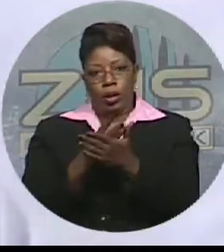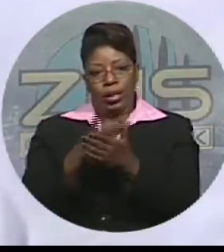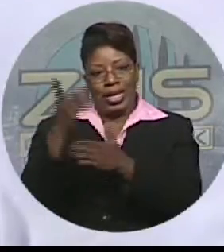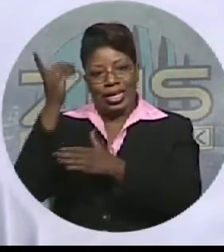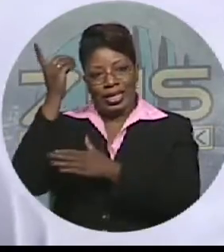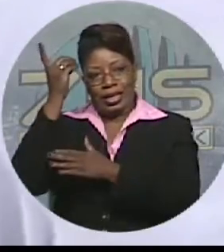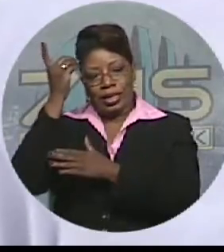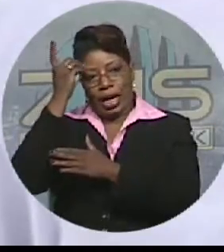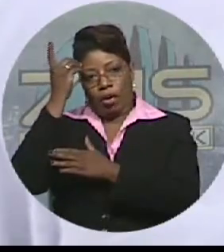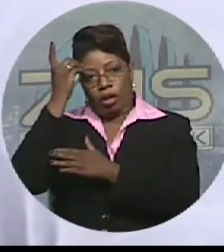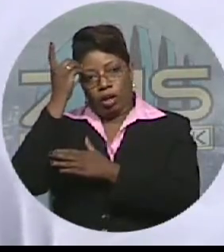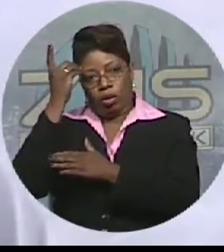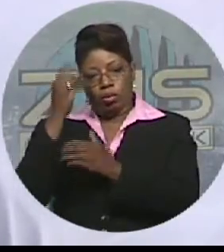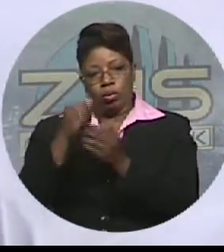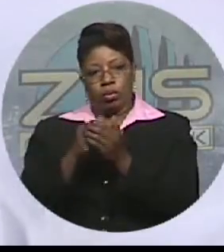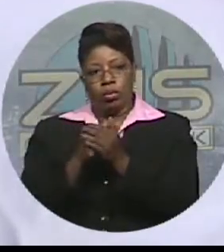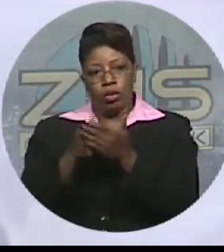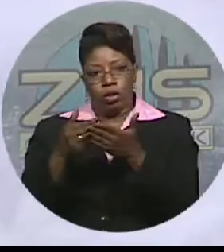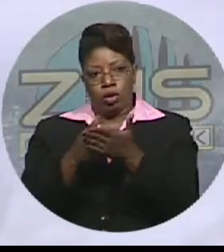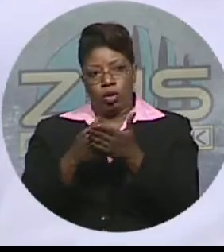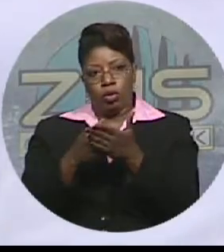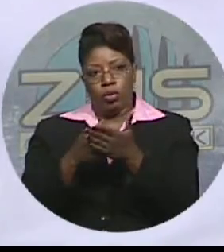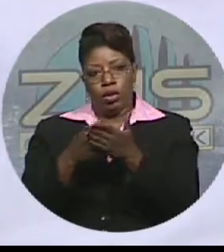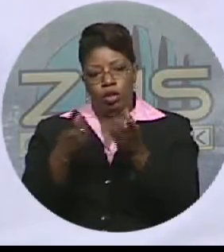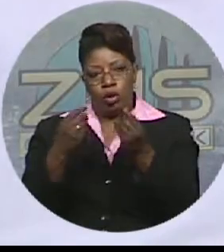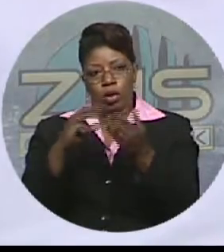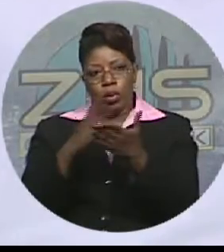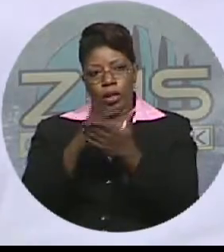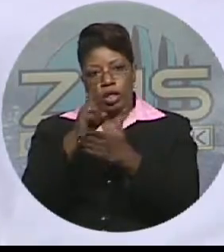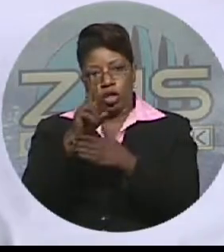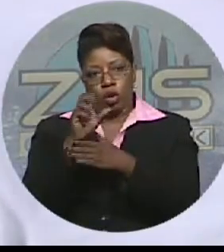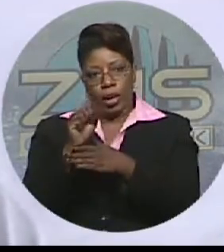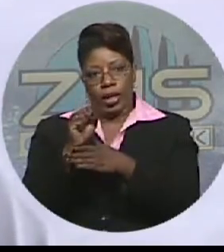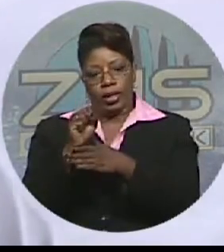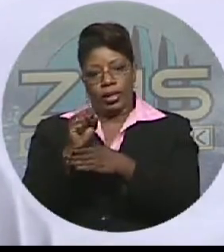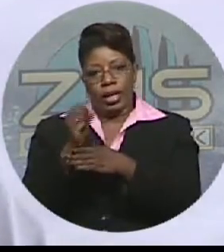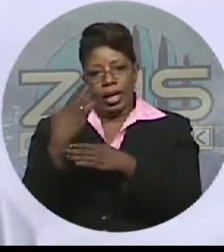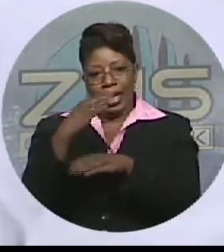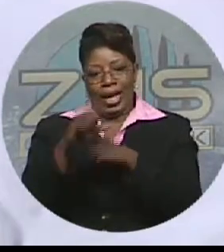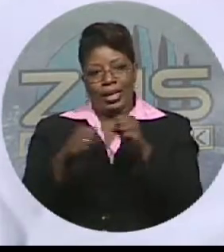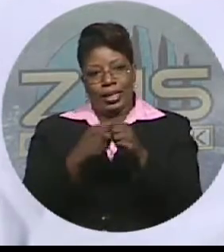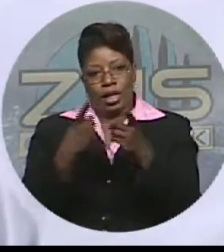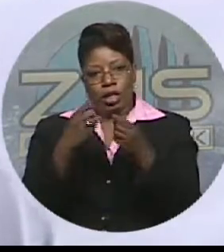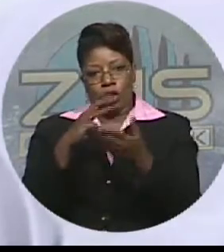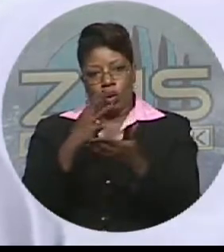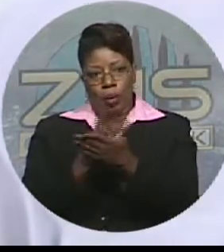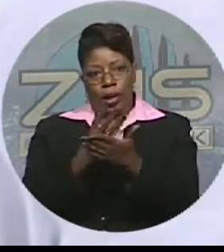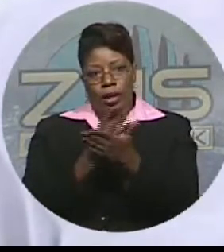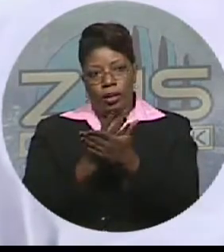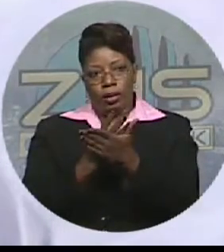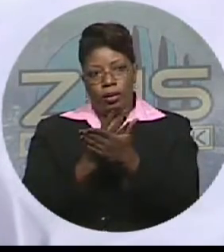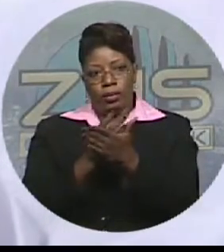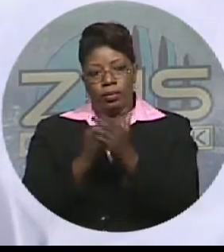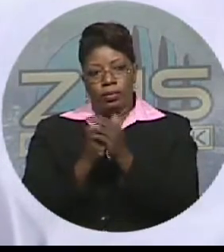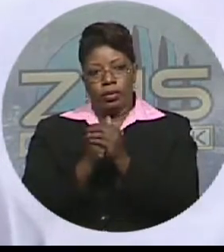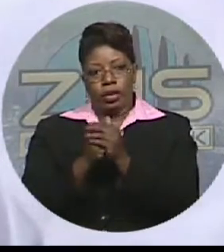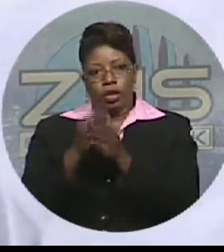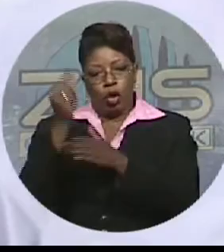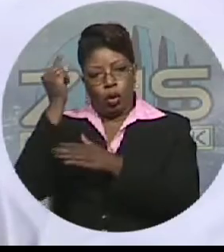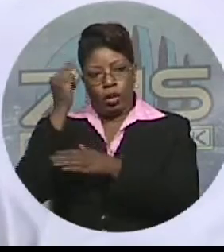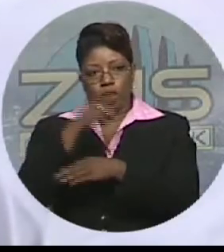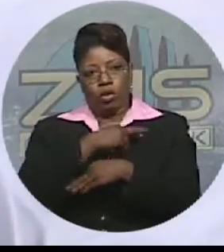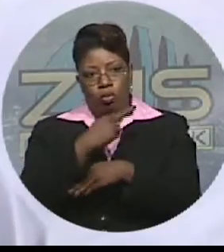Dario's he's doing great. That's why he got in the United States. So last year he did a good job in the Dominican, and Quinton Roll just got there.